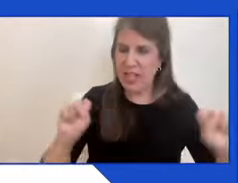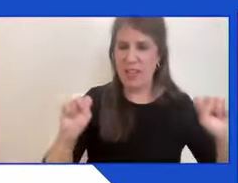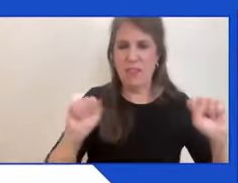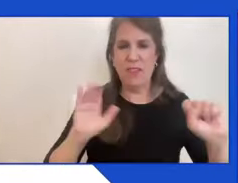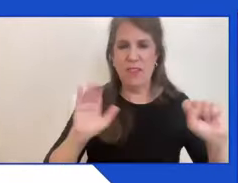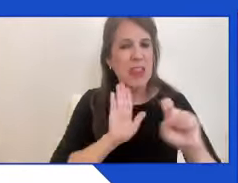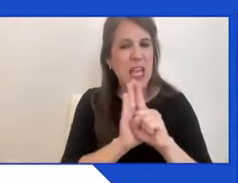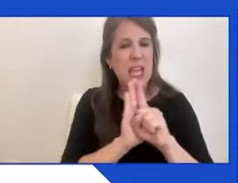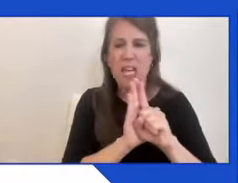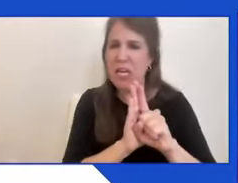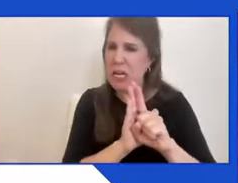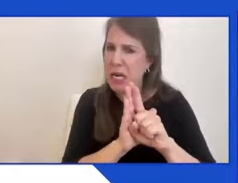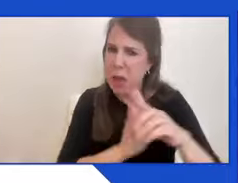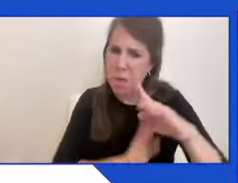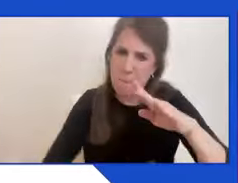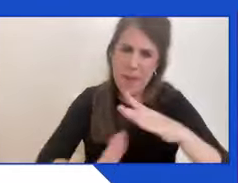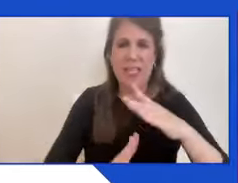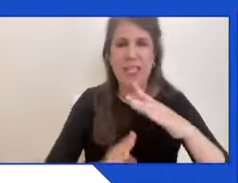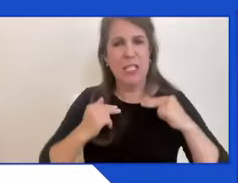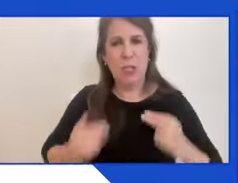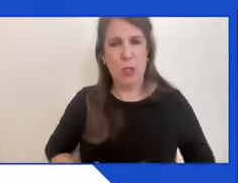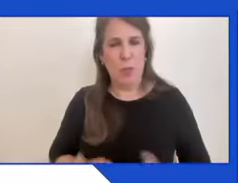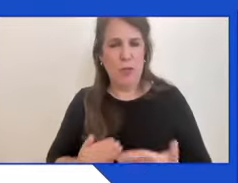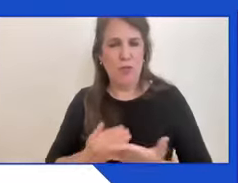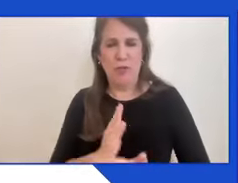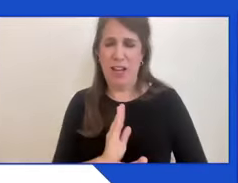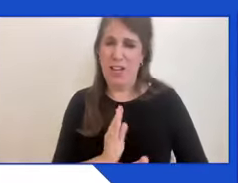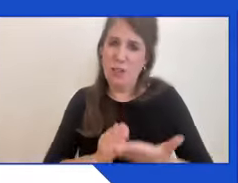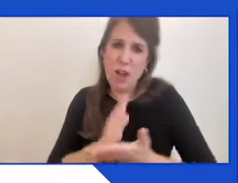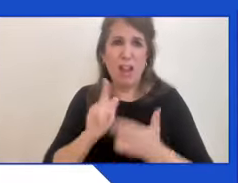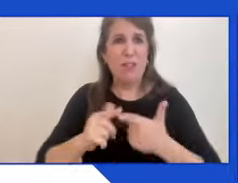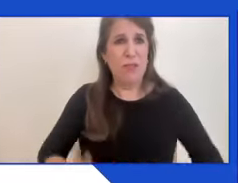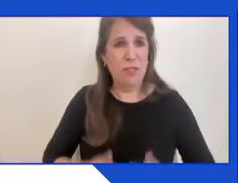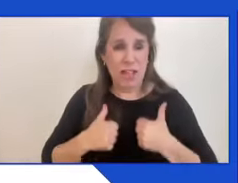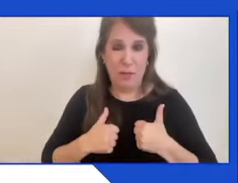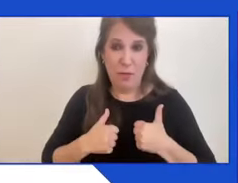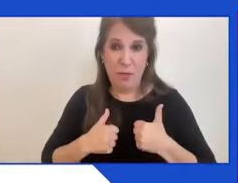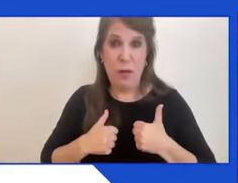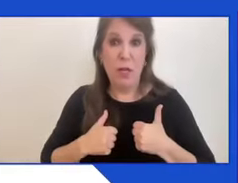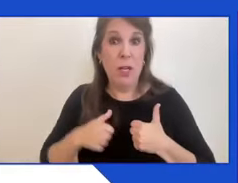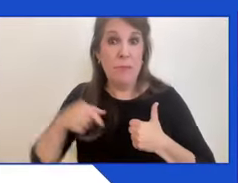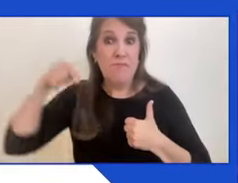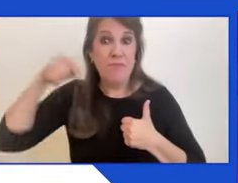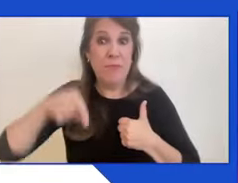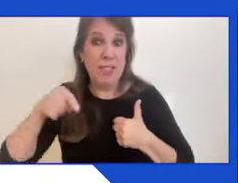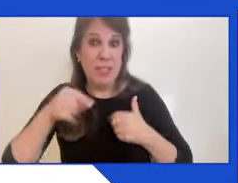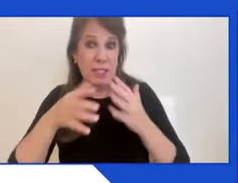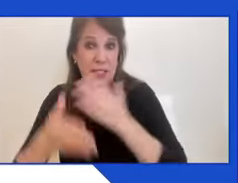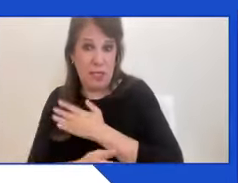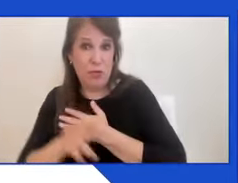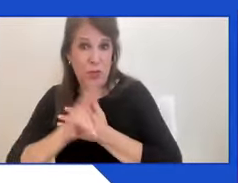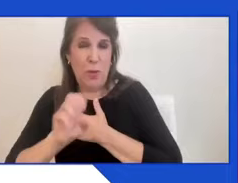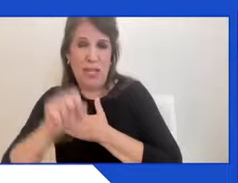right, the right to life, the United States must remain resolute.